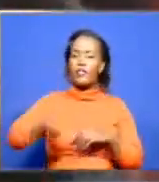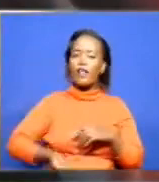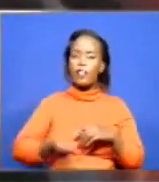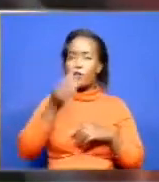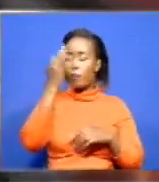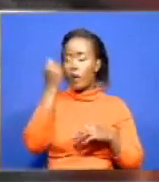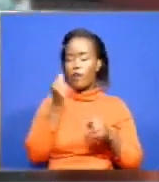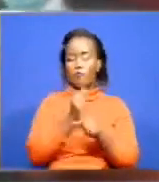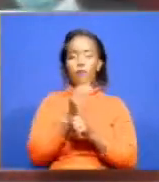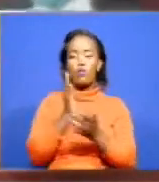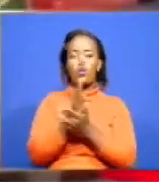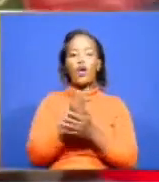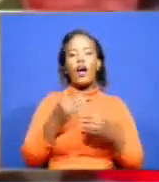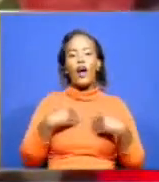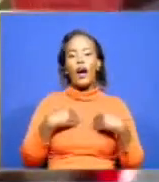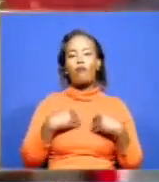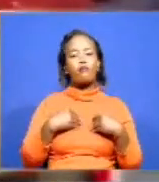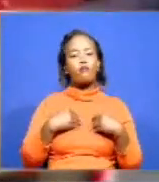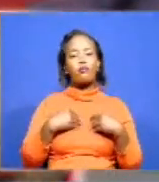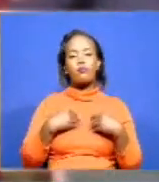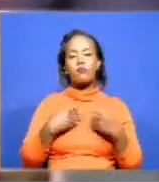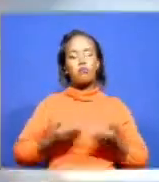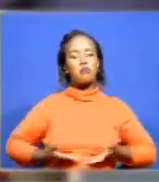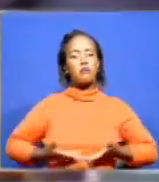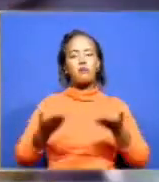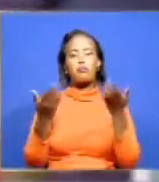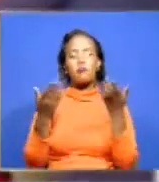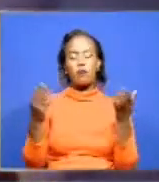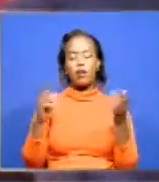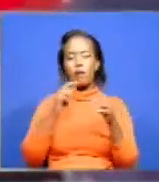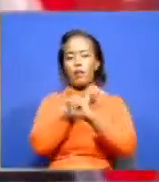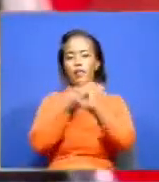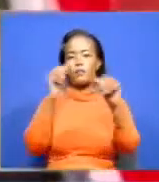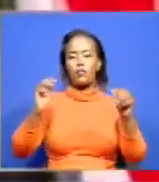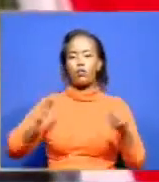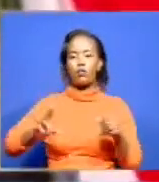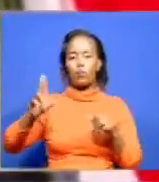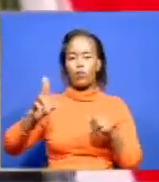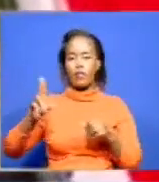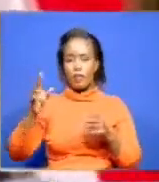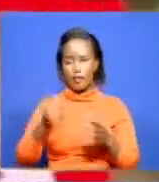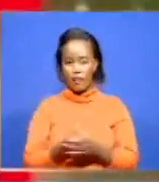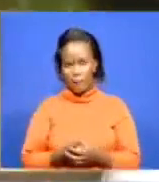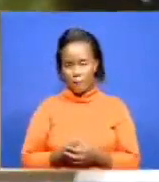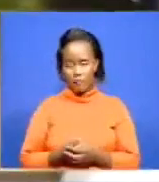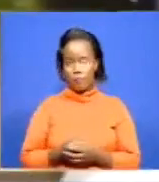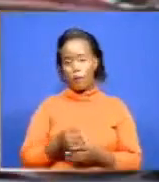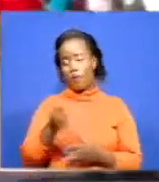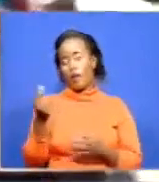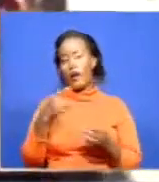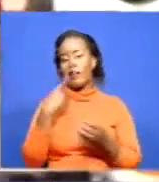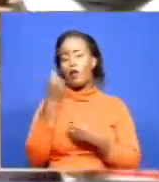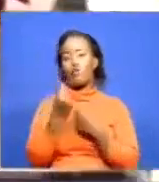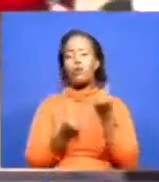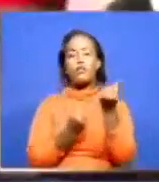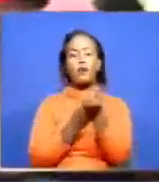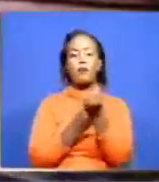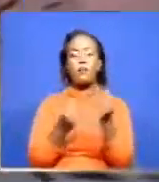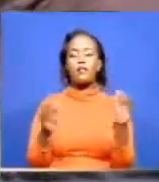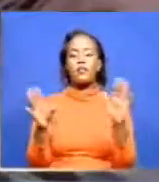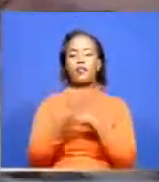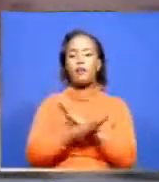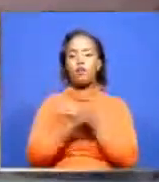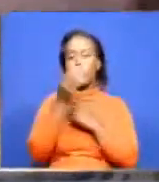Constitution and exposing President Uhuru Kenyatta to possible litigation. Those allied to Deputy President William Ruto are